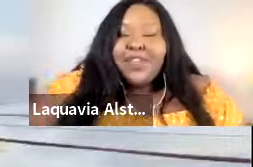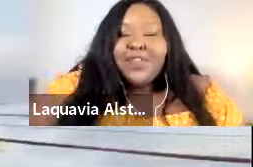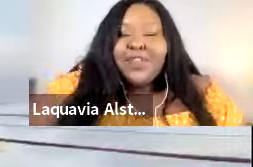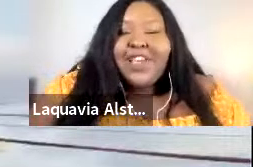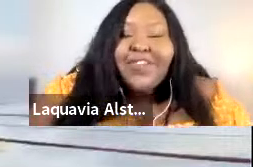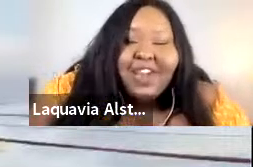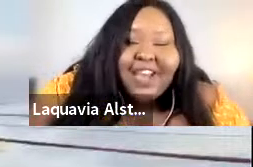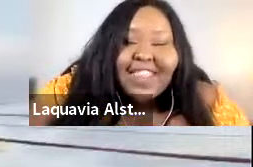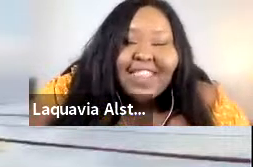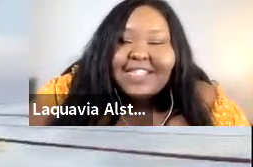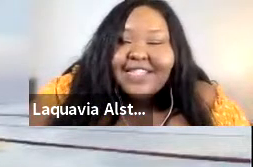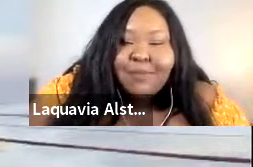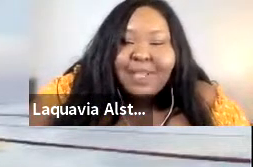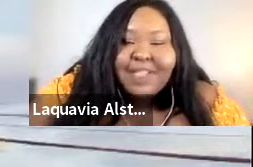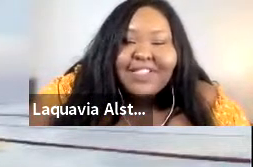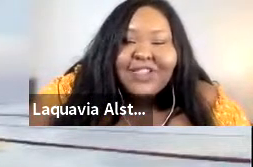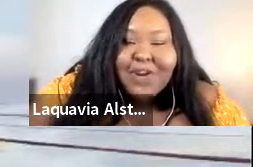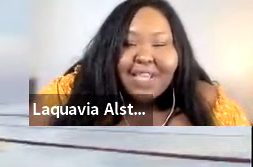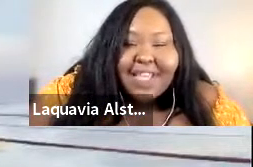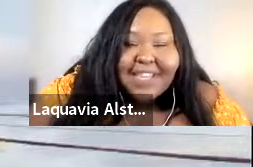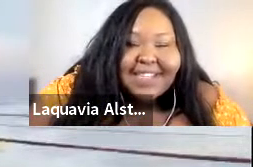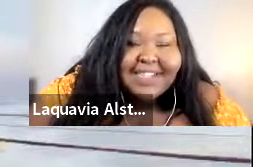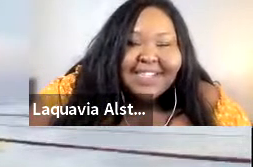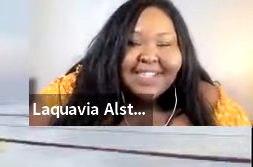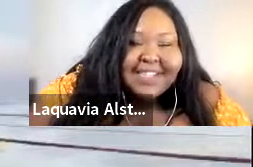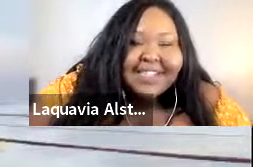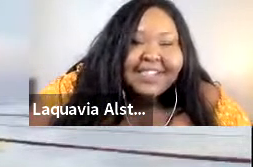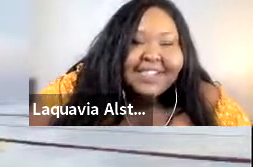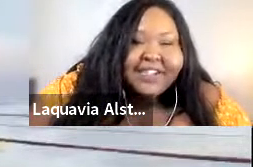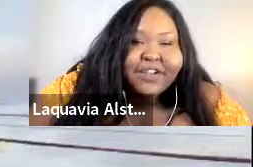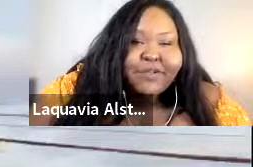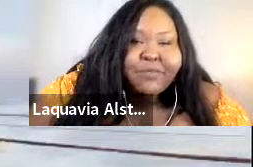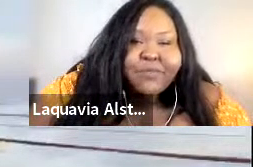and you'll see a little later on how that's been started.